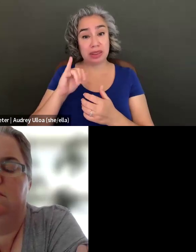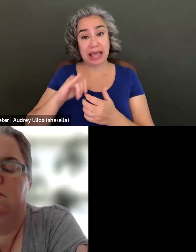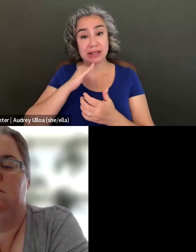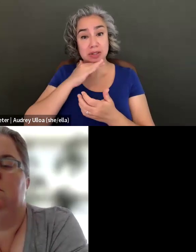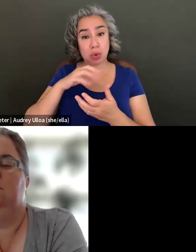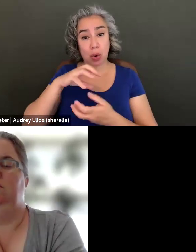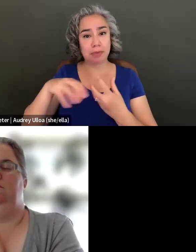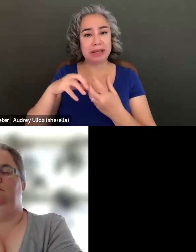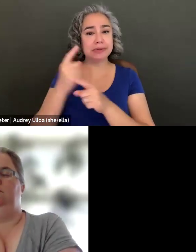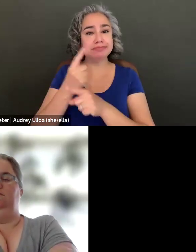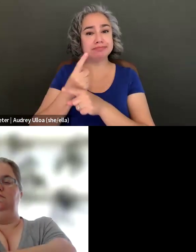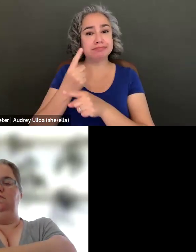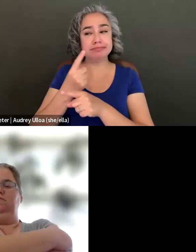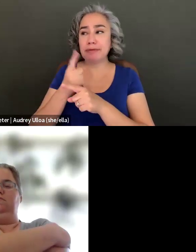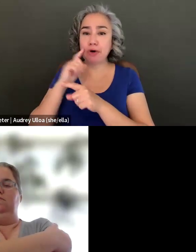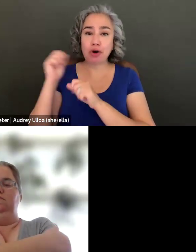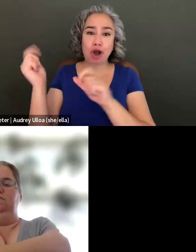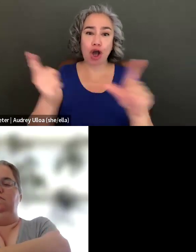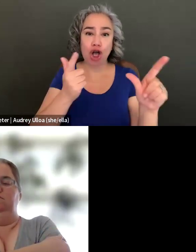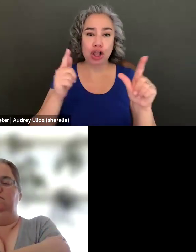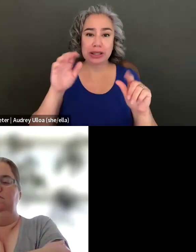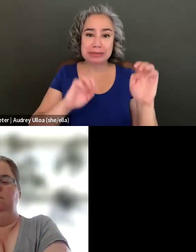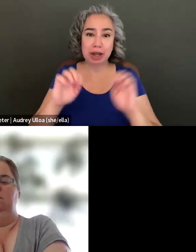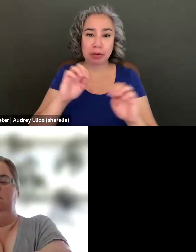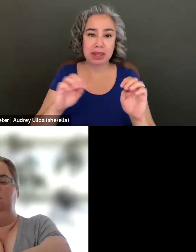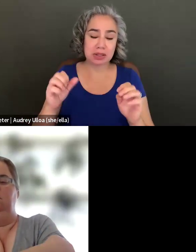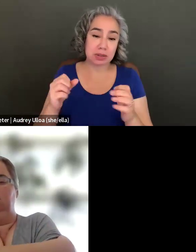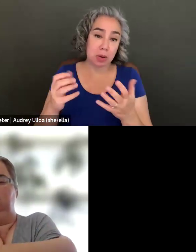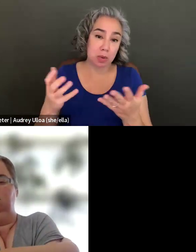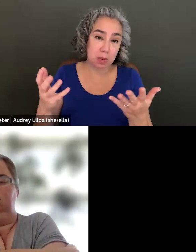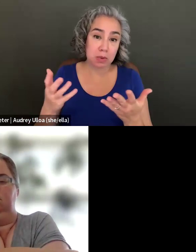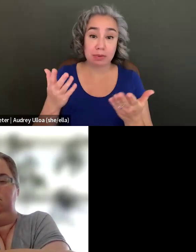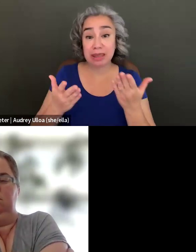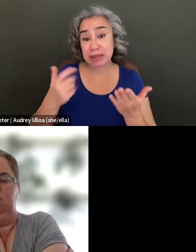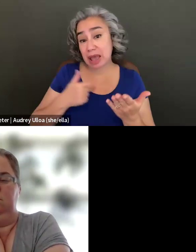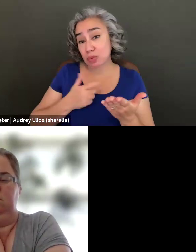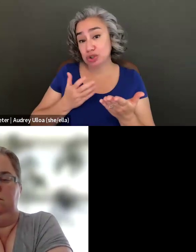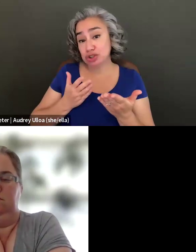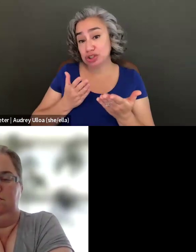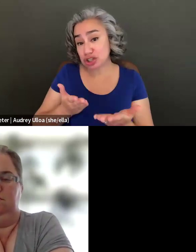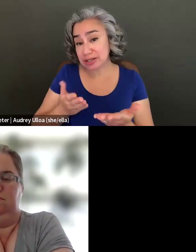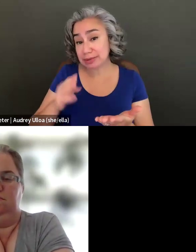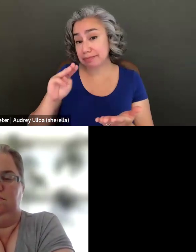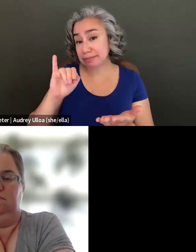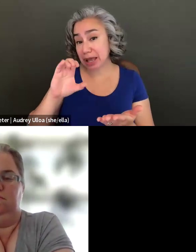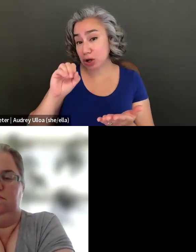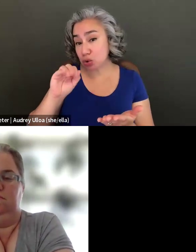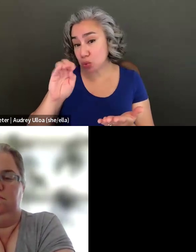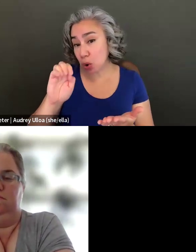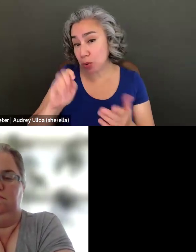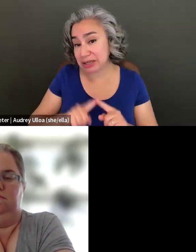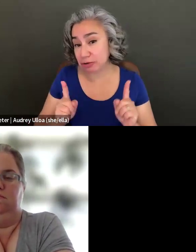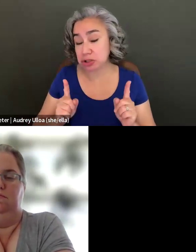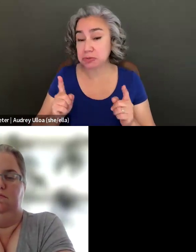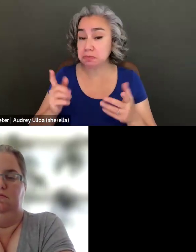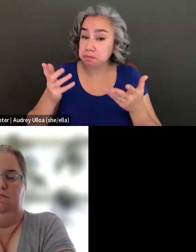our experiments. So I would perhaps suggest that it is a microbe difference, but that's